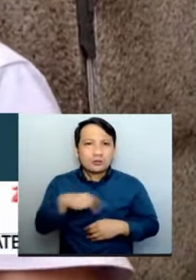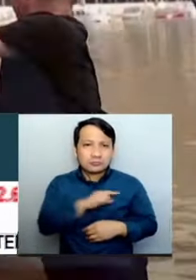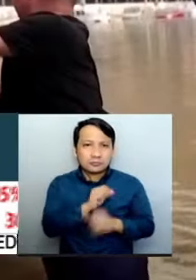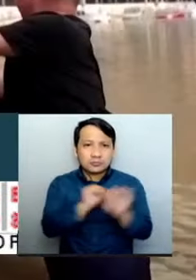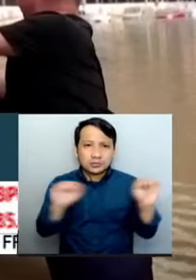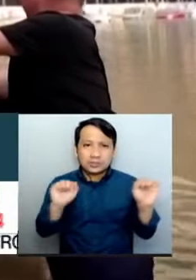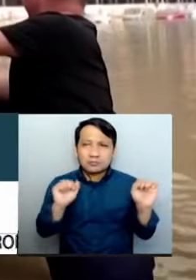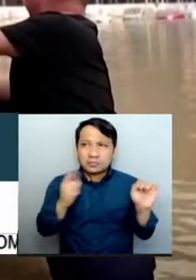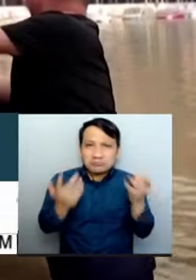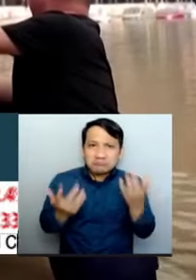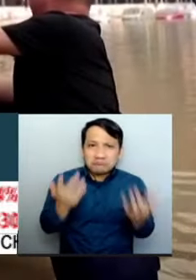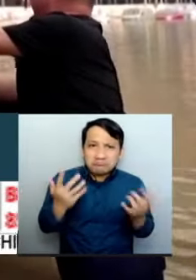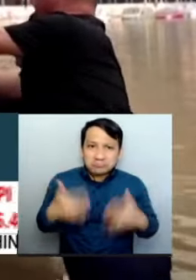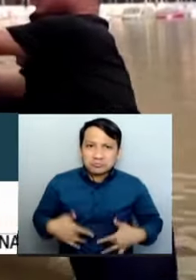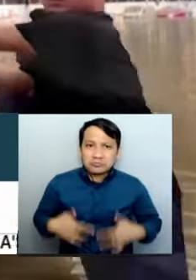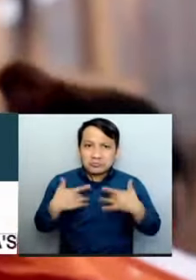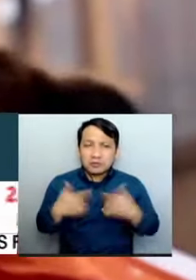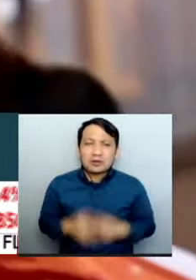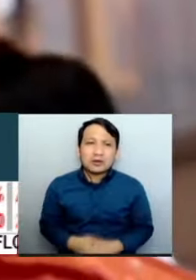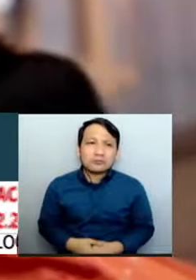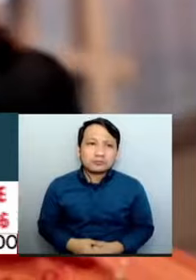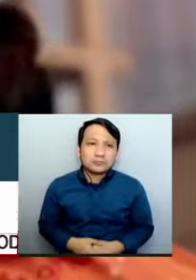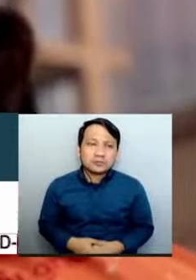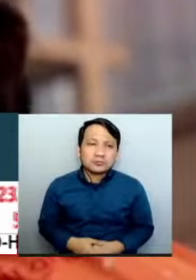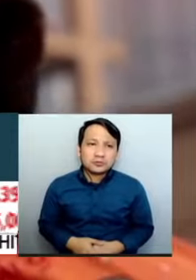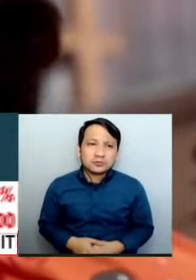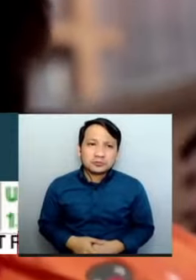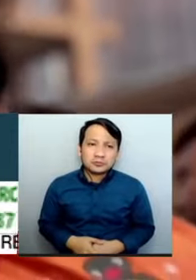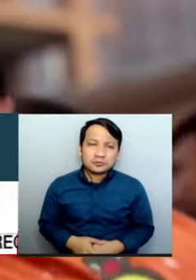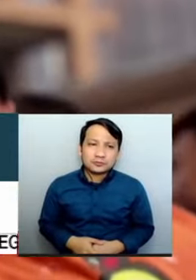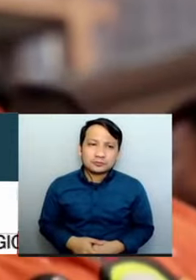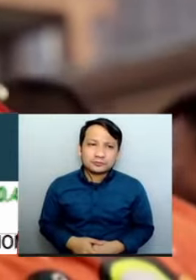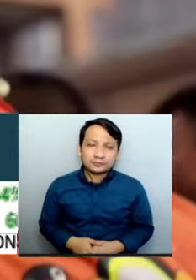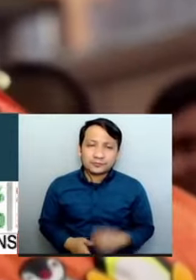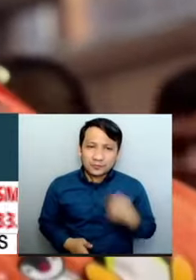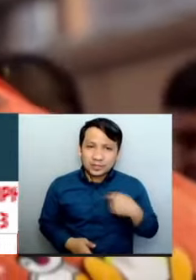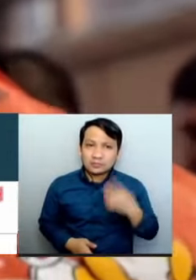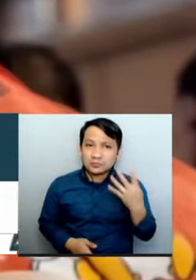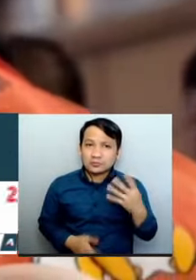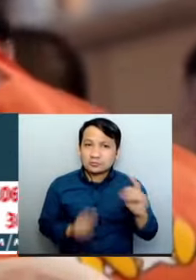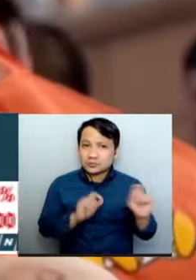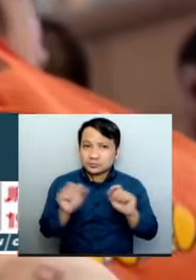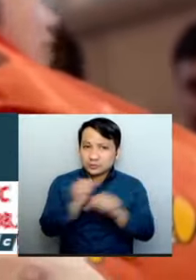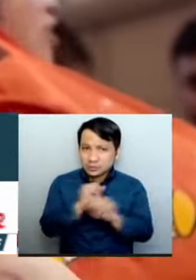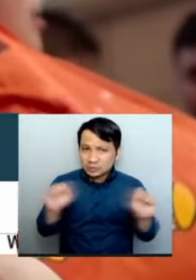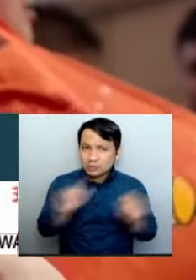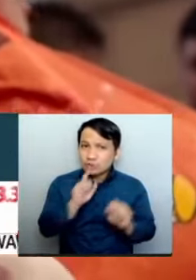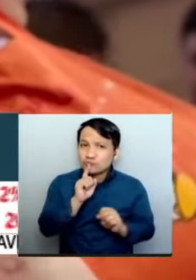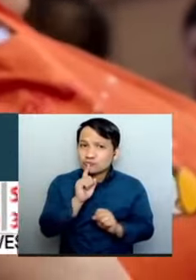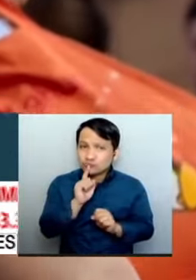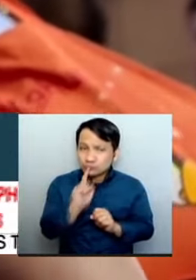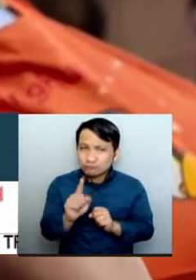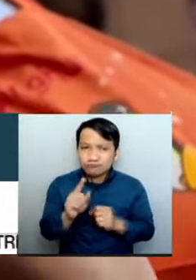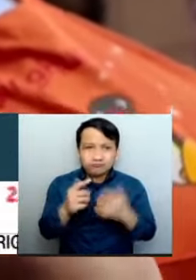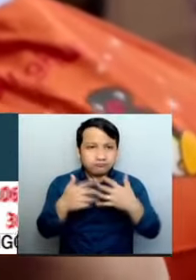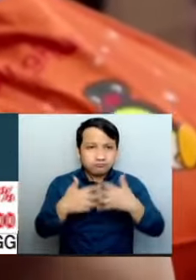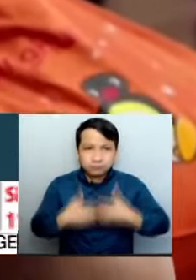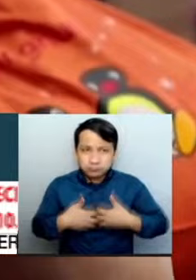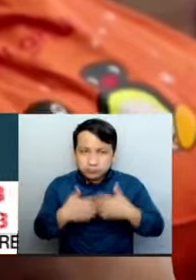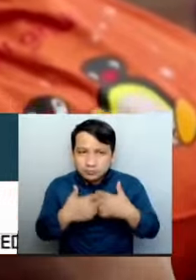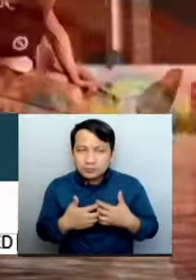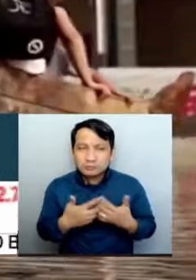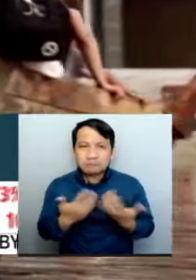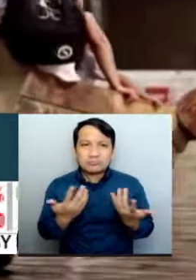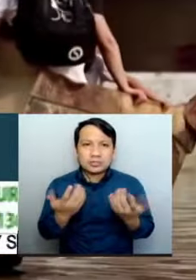lives. Bulldozers were used to pull people to safety, with some desperately clinging to the machines for a chance to